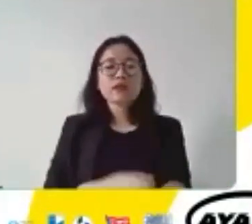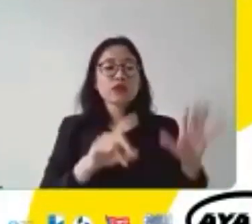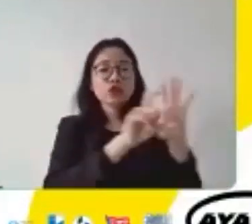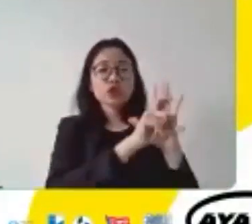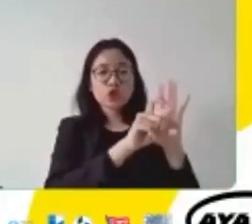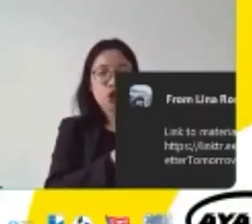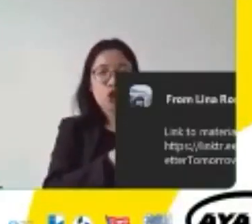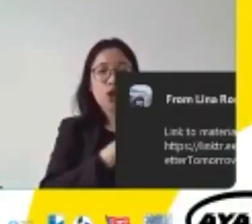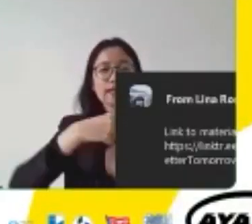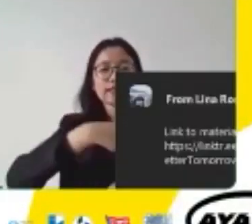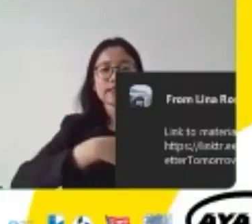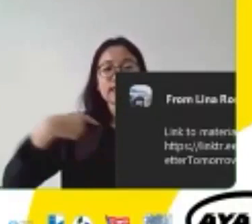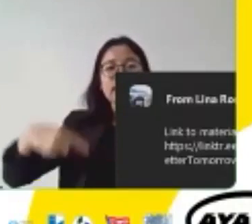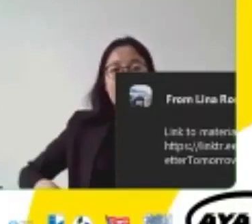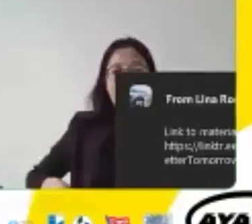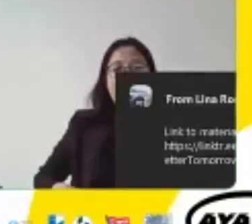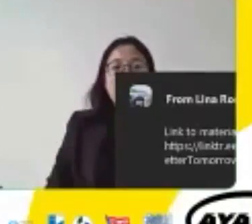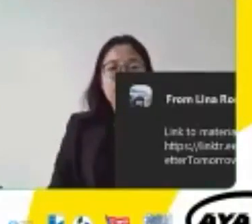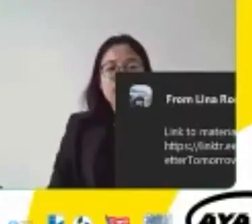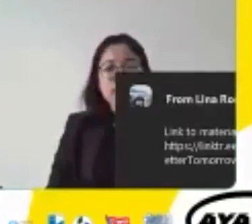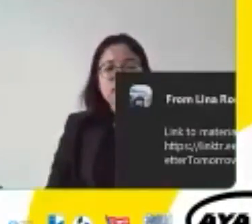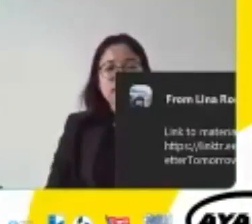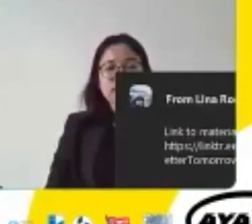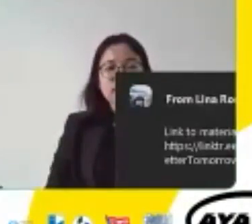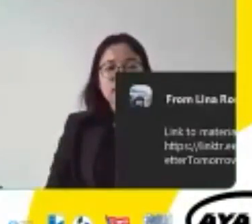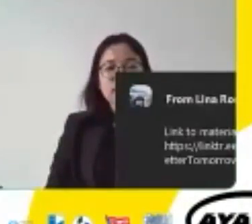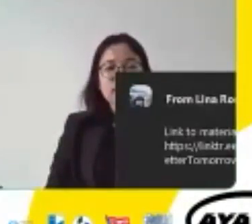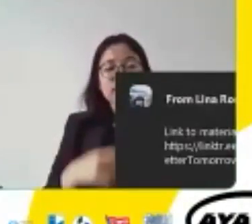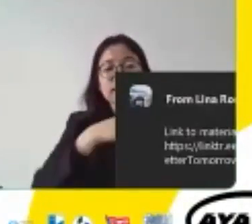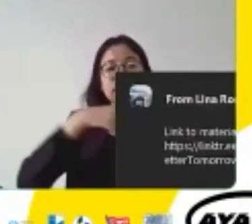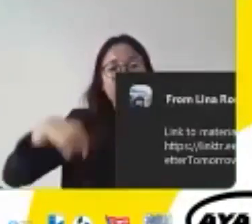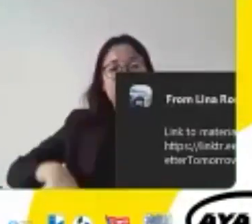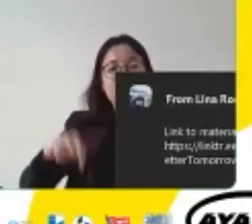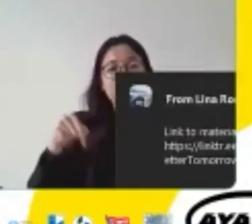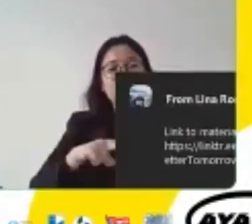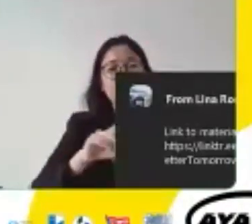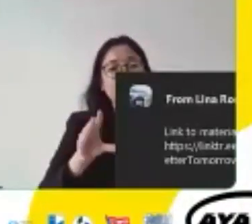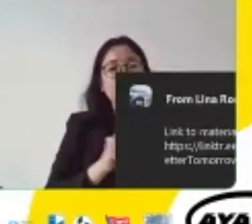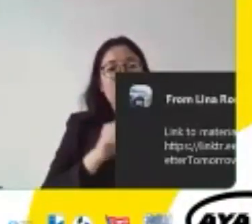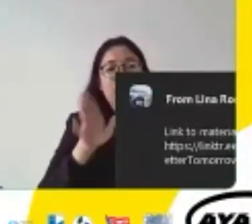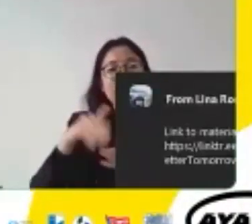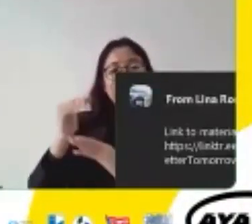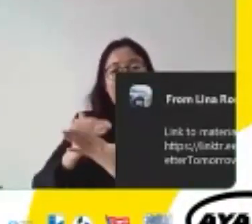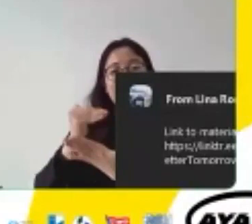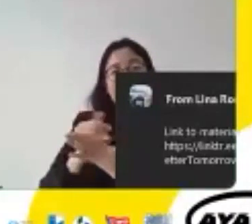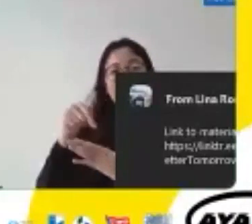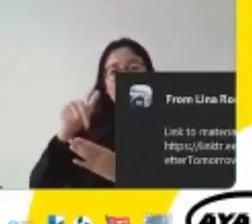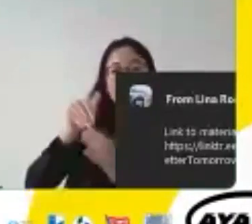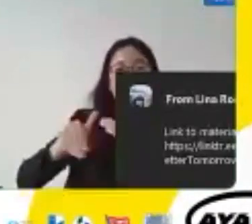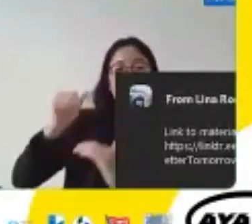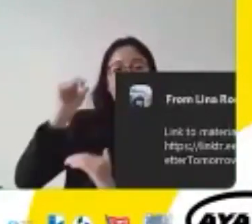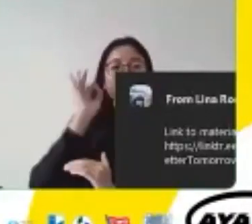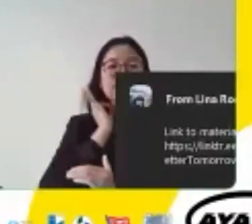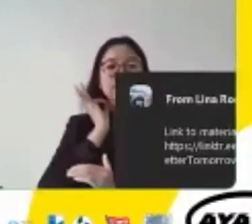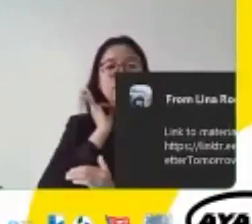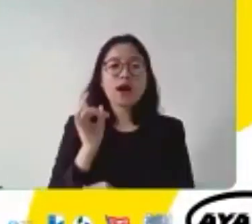the increased risk of death from PM 2.5. So in China, the increased risk of death is